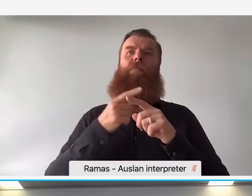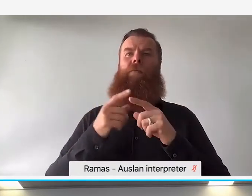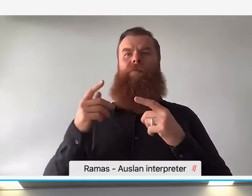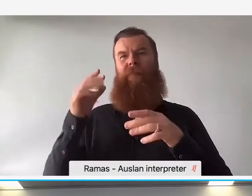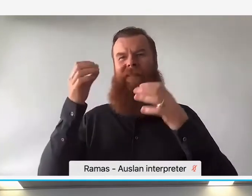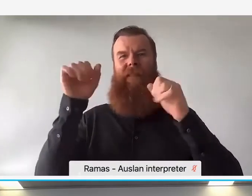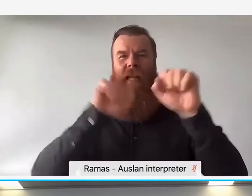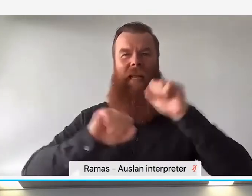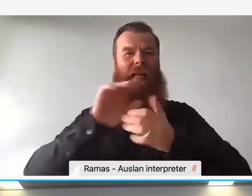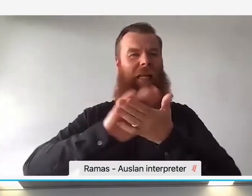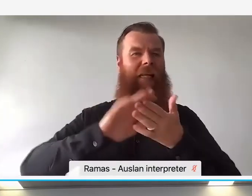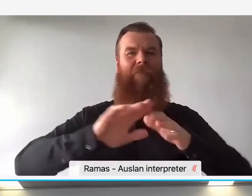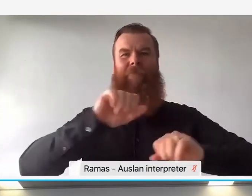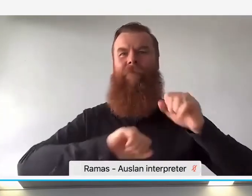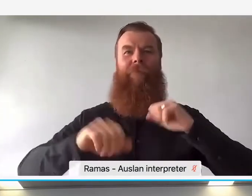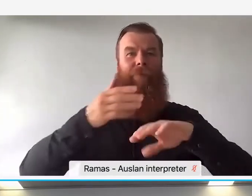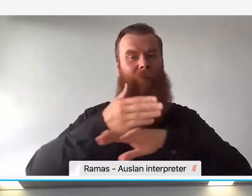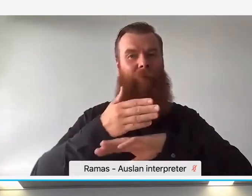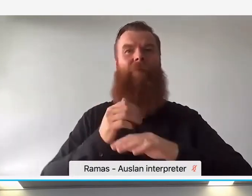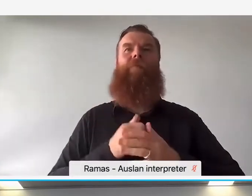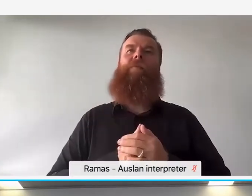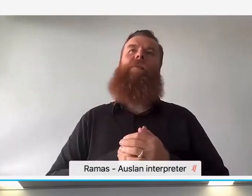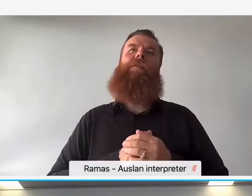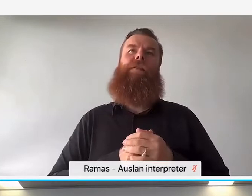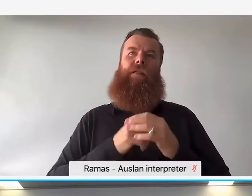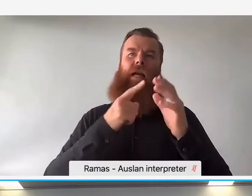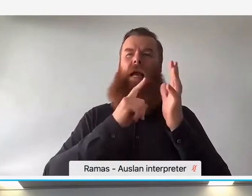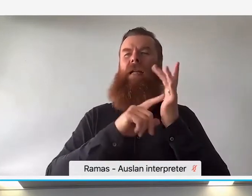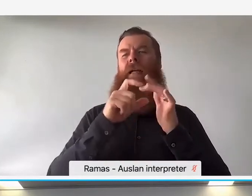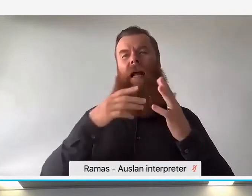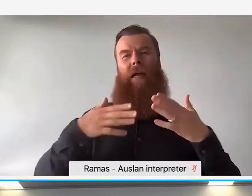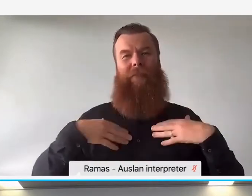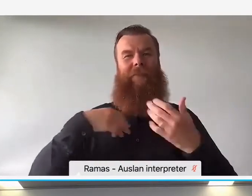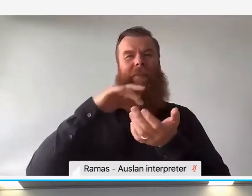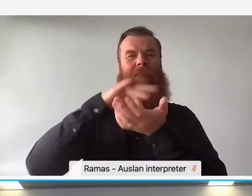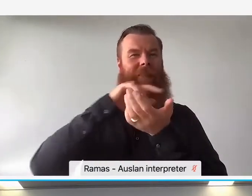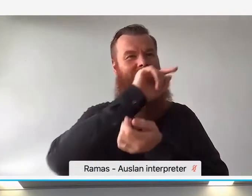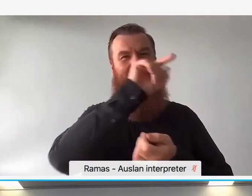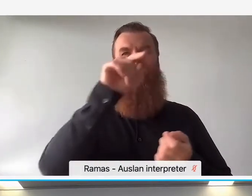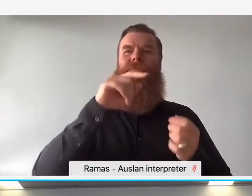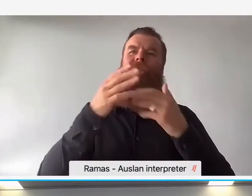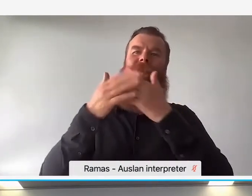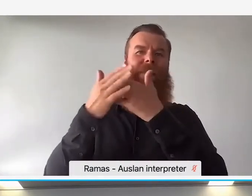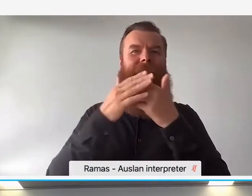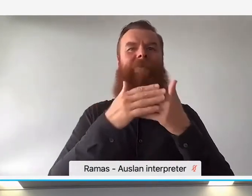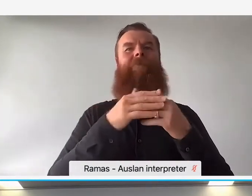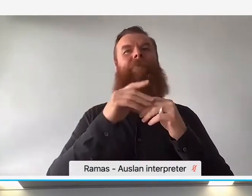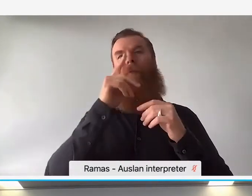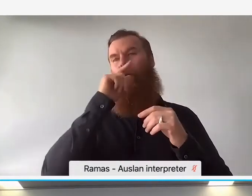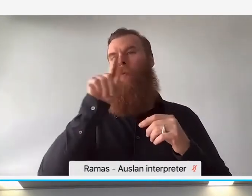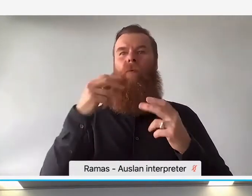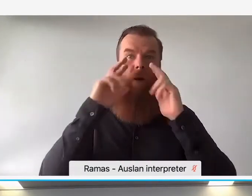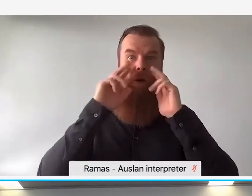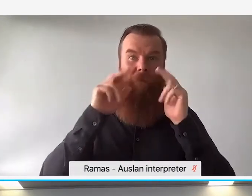workers, allied health assistants, and maintenance and groundskeepers. But we do also have the potential to source allied